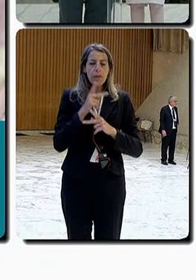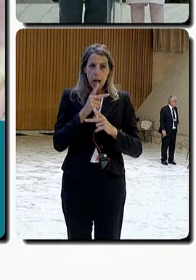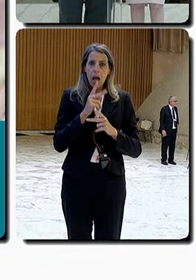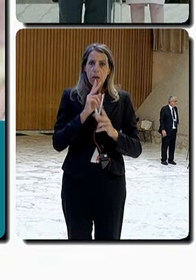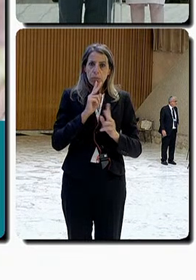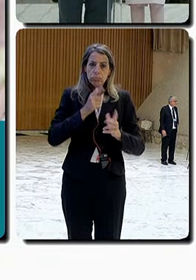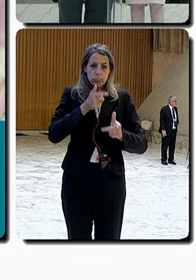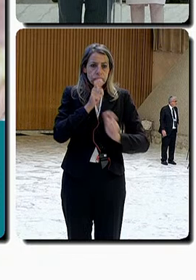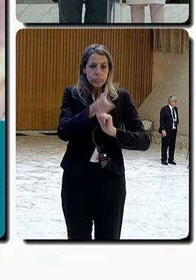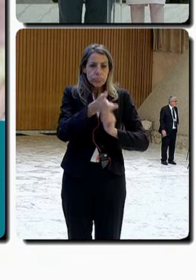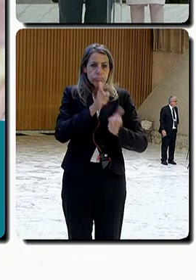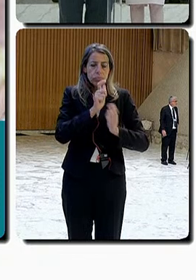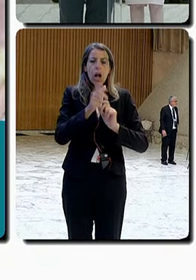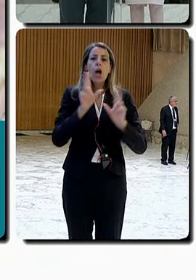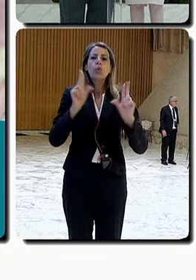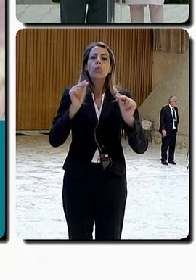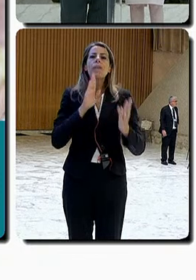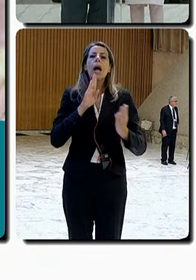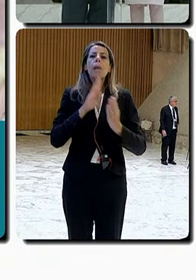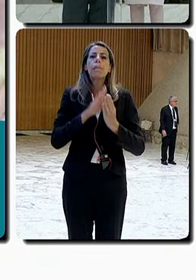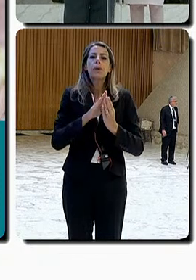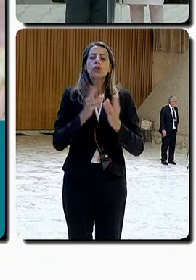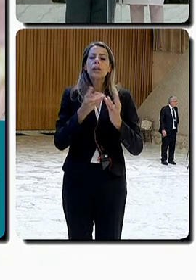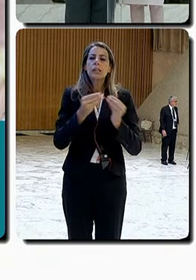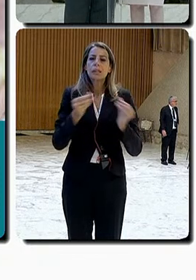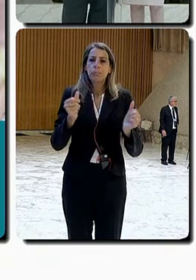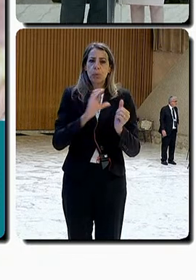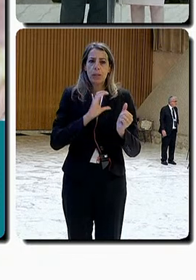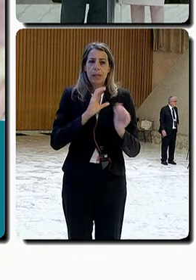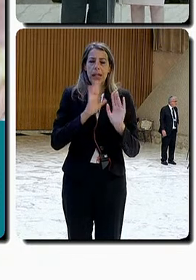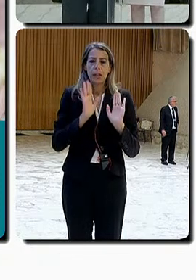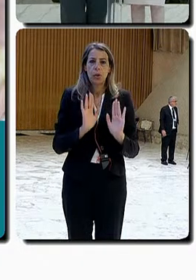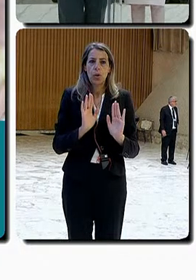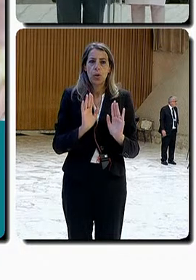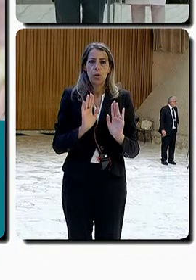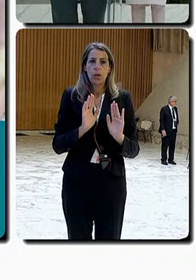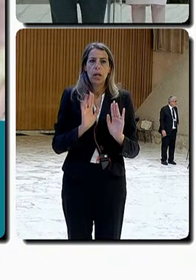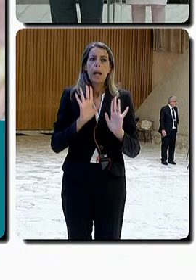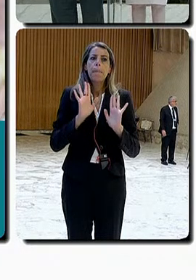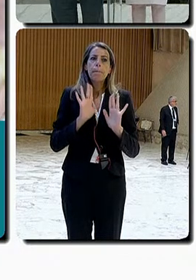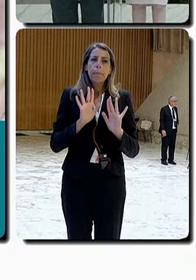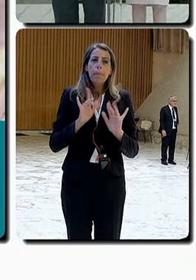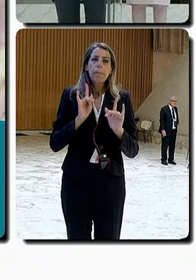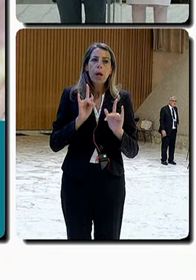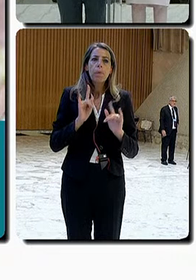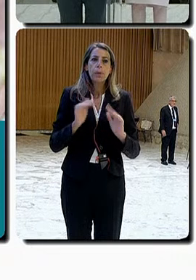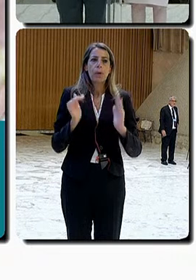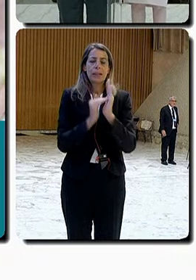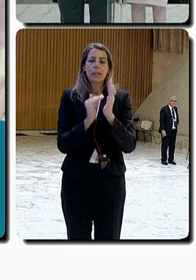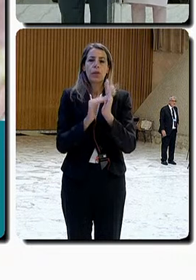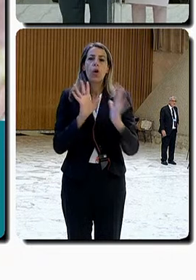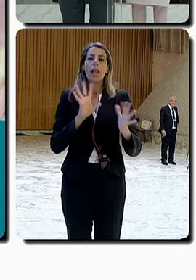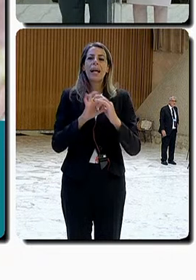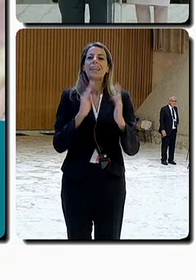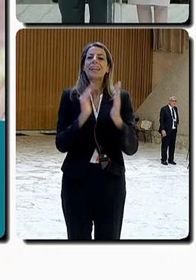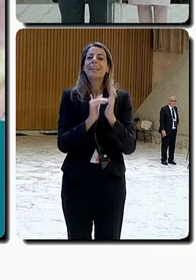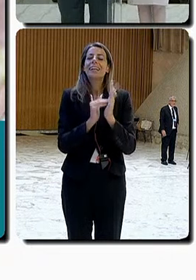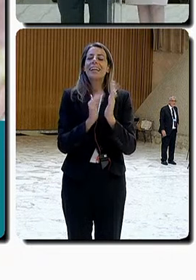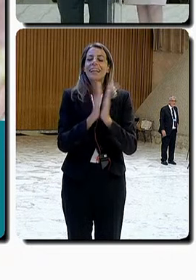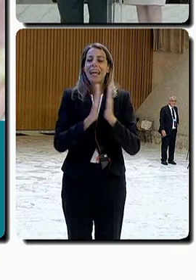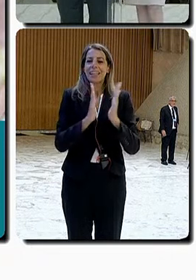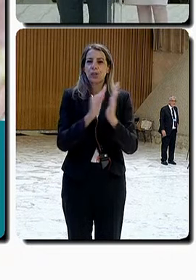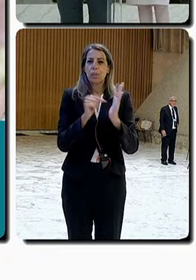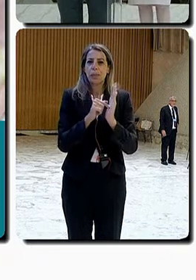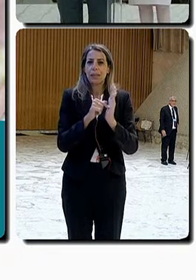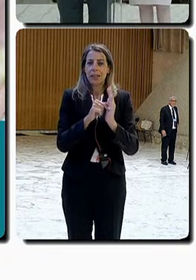need for new domestic church-based approaches to Catholic spirituality. As Mario Cardinal Grech, the General Secretary of the Synod of